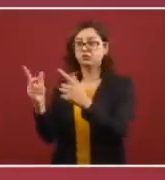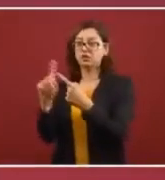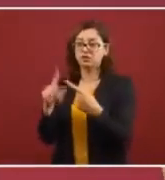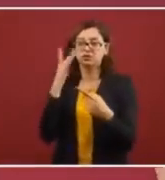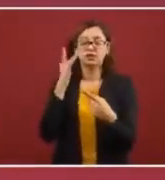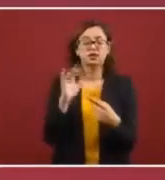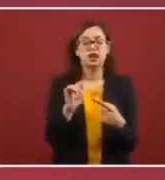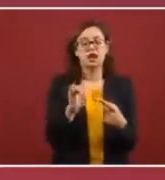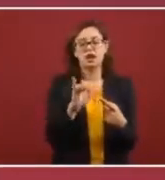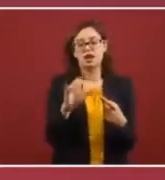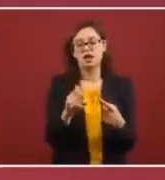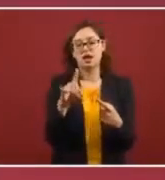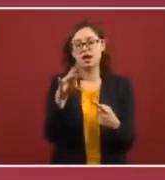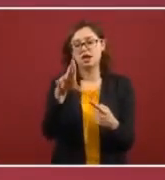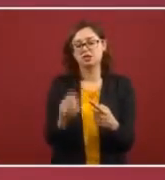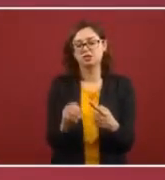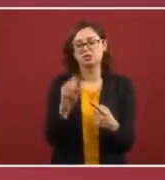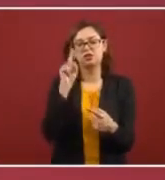damaged.